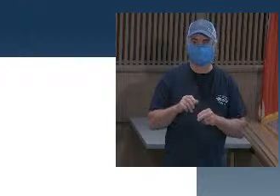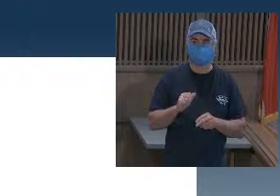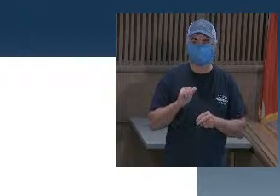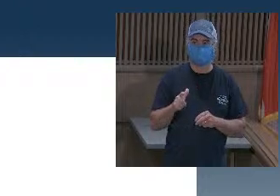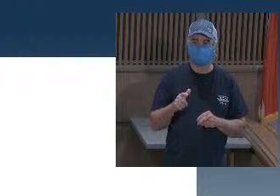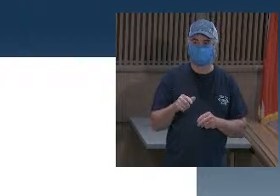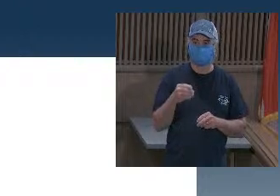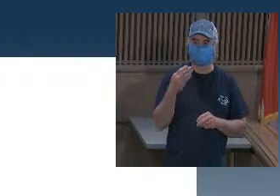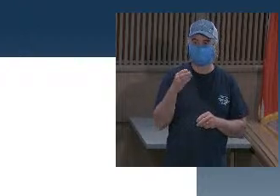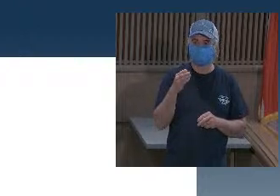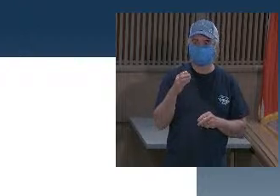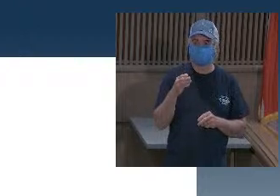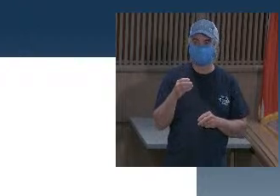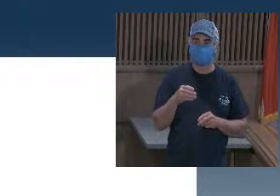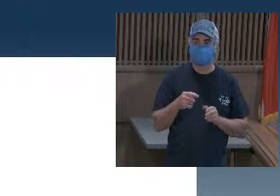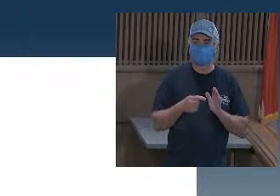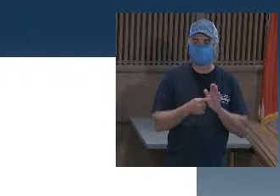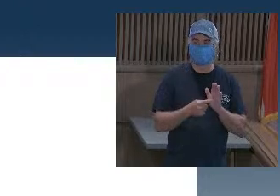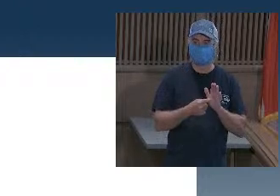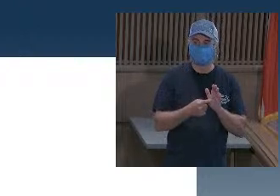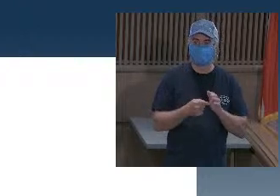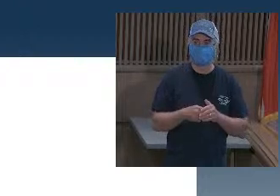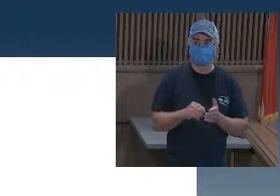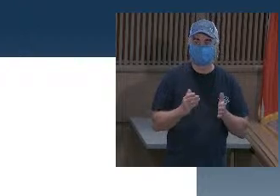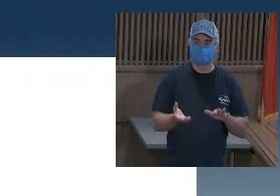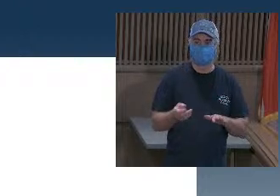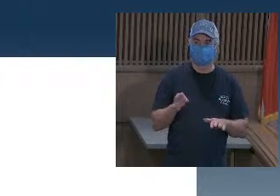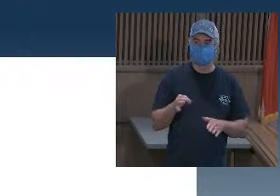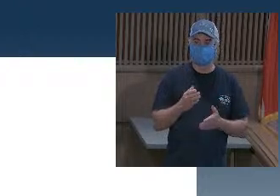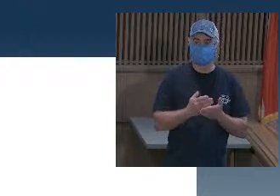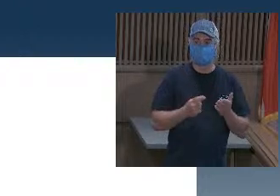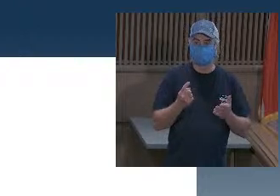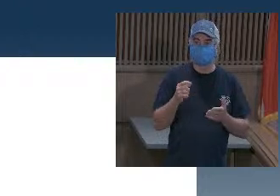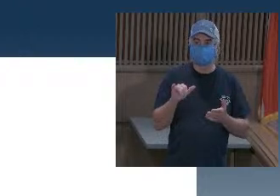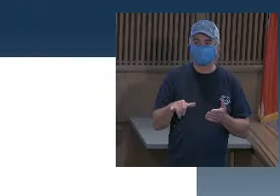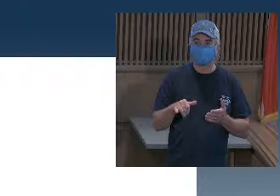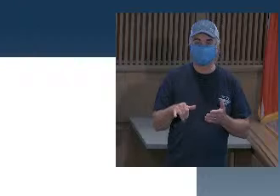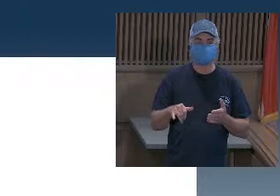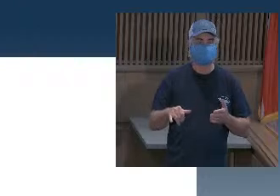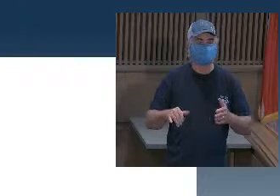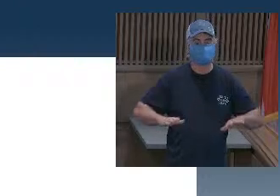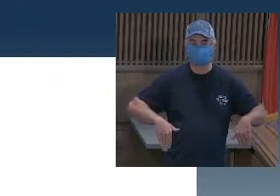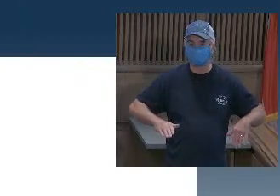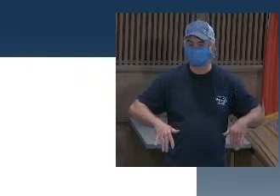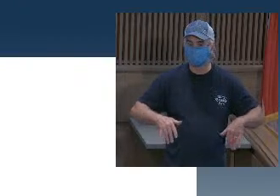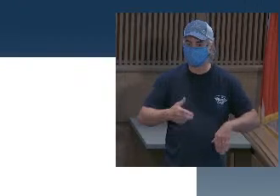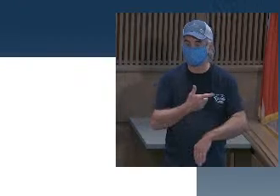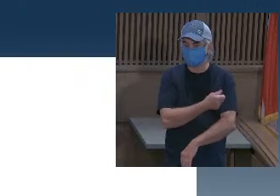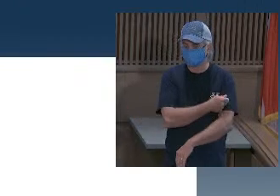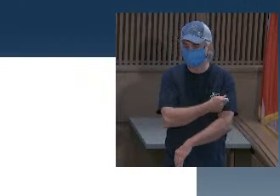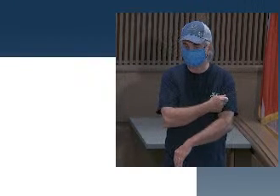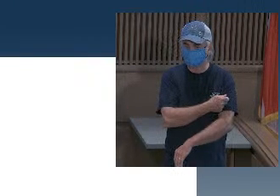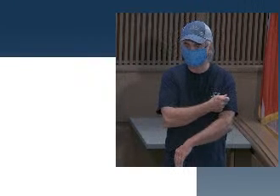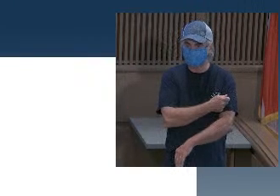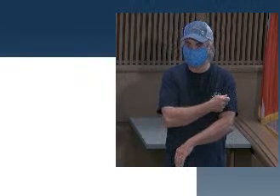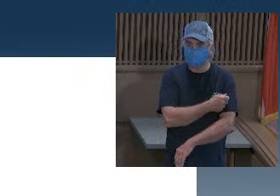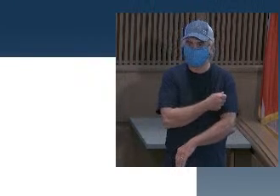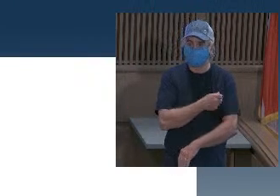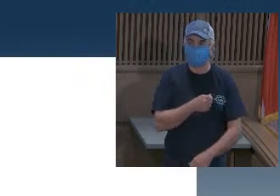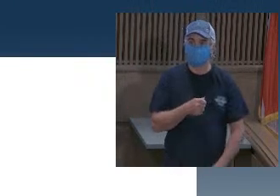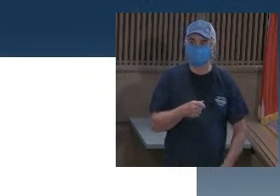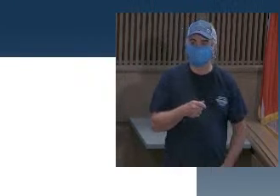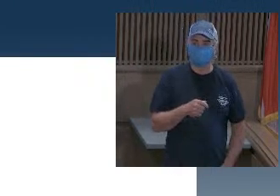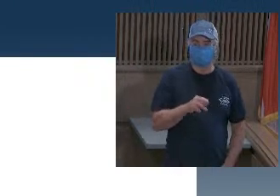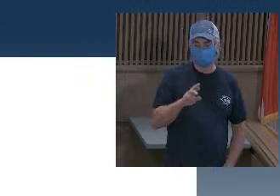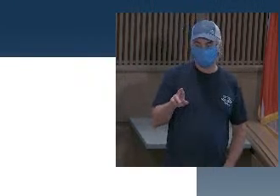dot represents the death of someone who is not vaccinated for COVID. And